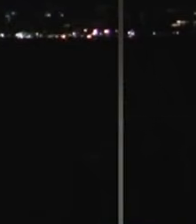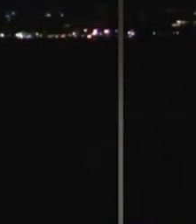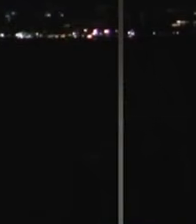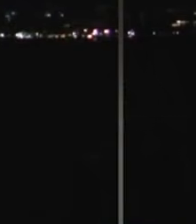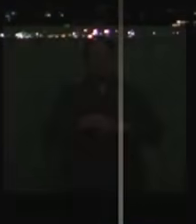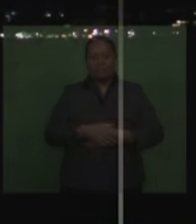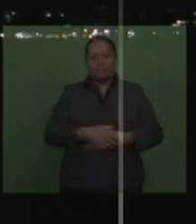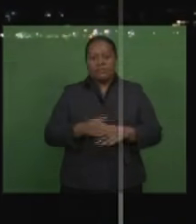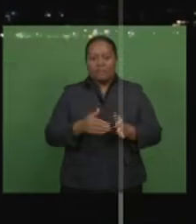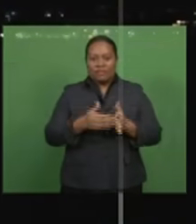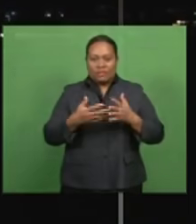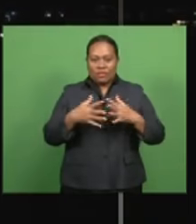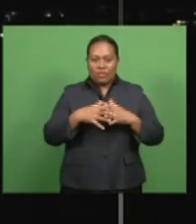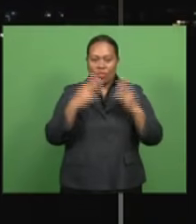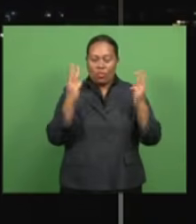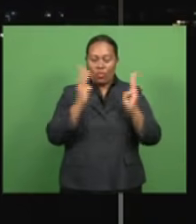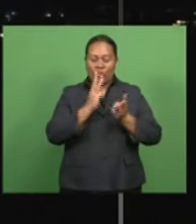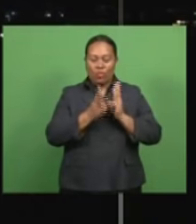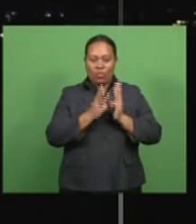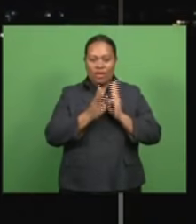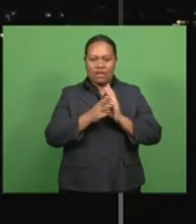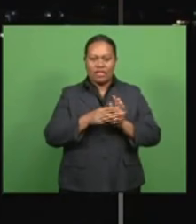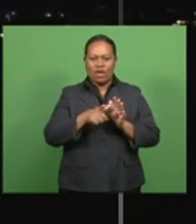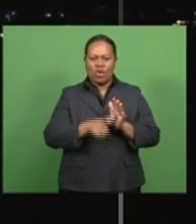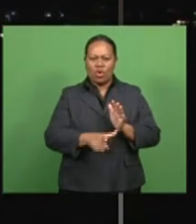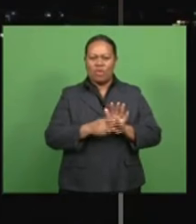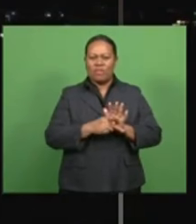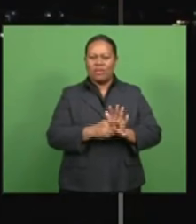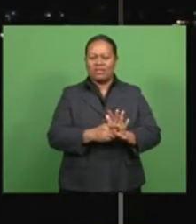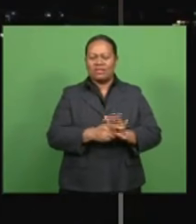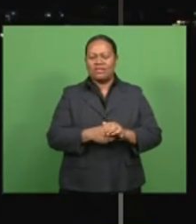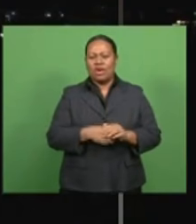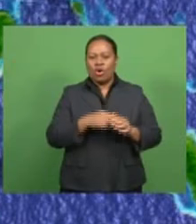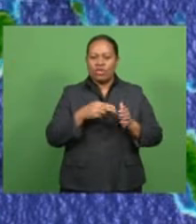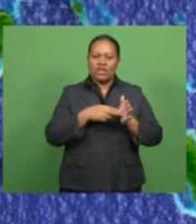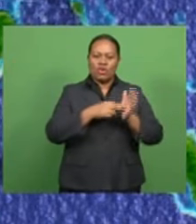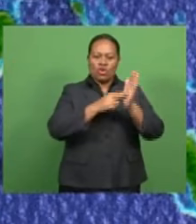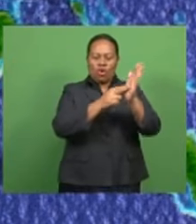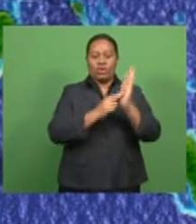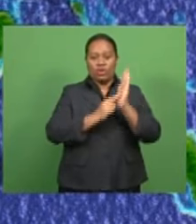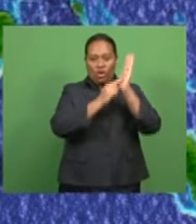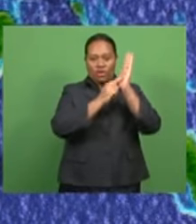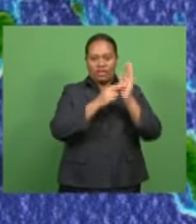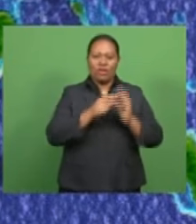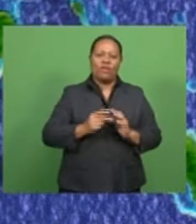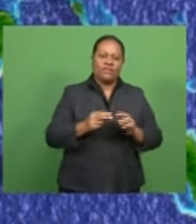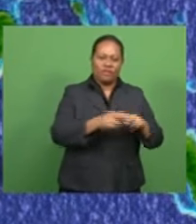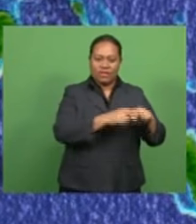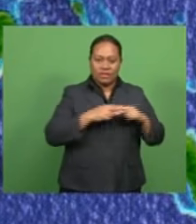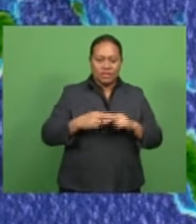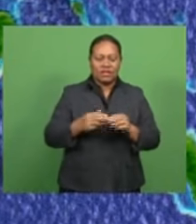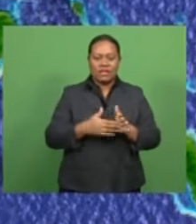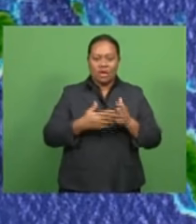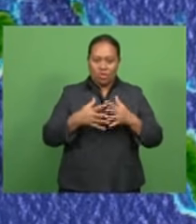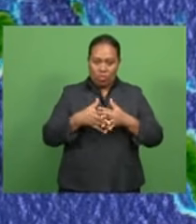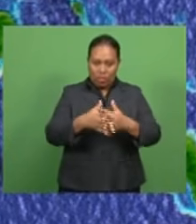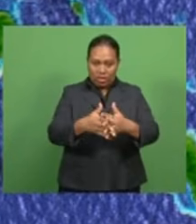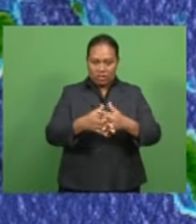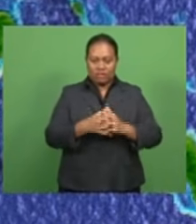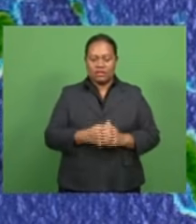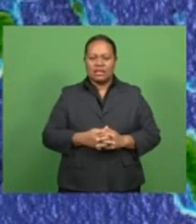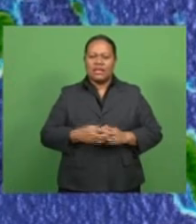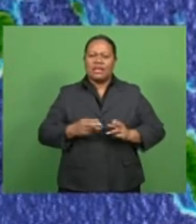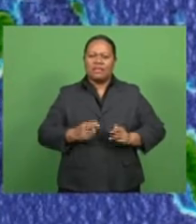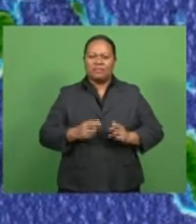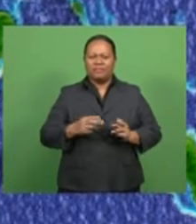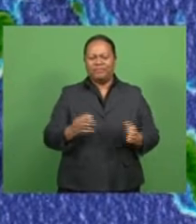Taking a look at the weather, a weak trough of low pressure remains slow moving over northern parts of Fiji. Looking to the west, humid with